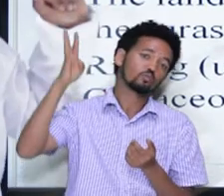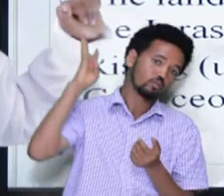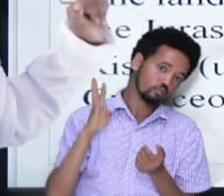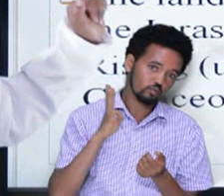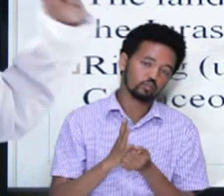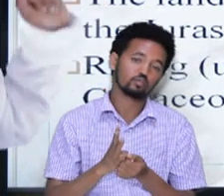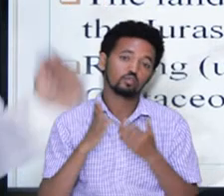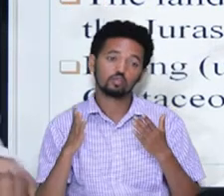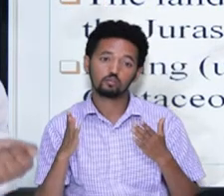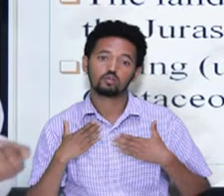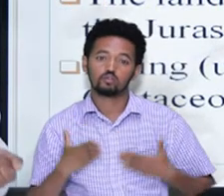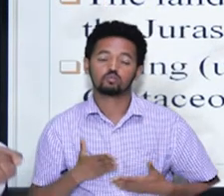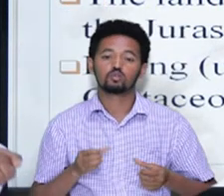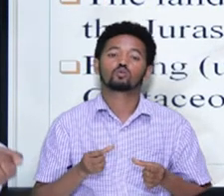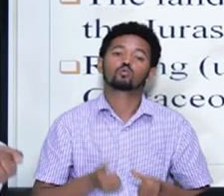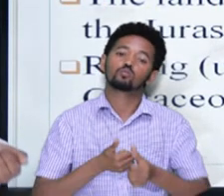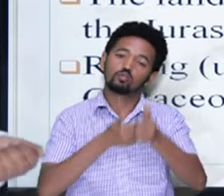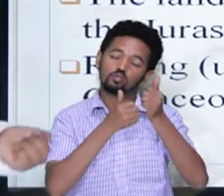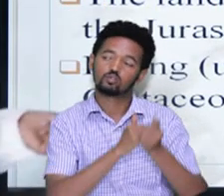eastern part of the continent.